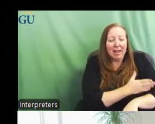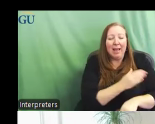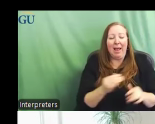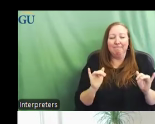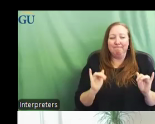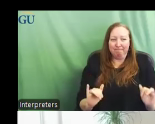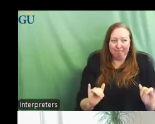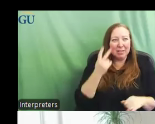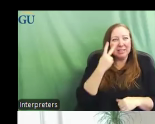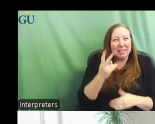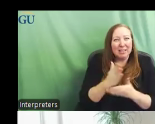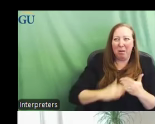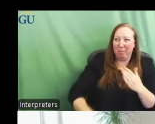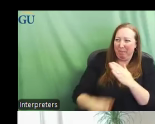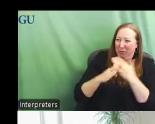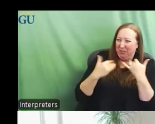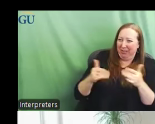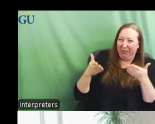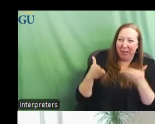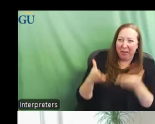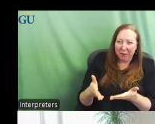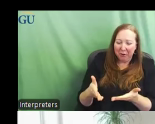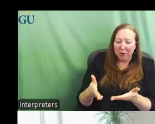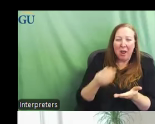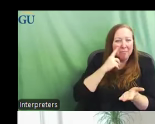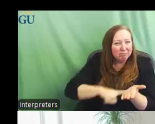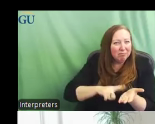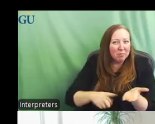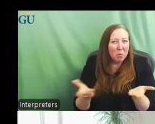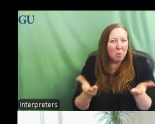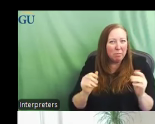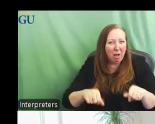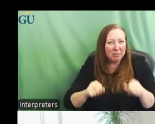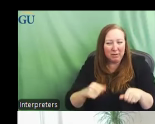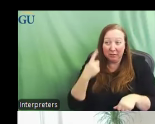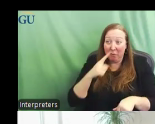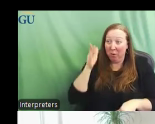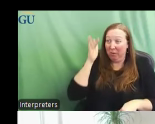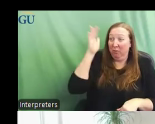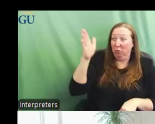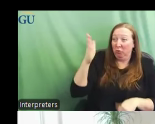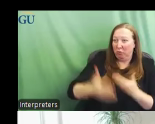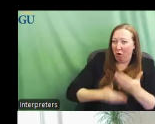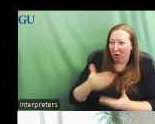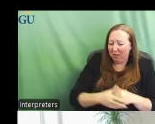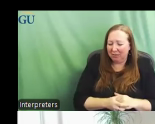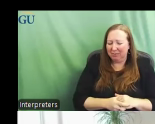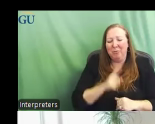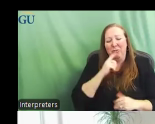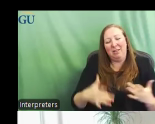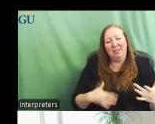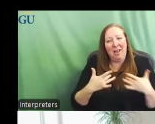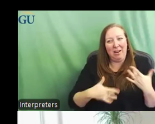kind of seeing what possibilities are for progress in the future. So I'm excited to have this conversation related to how EHDI